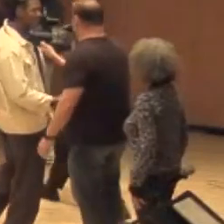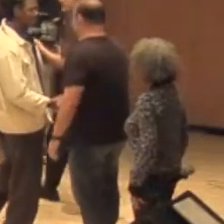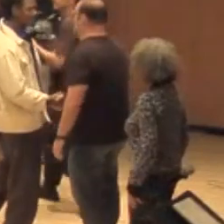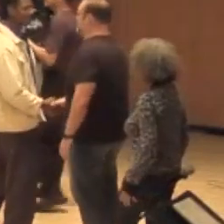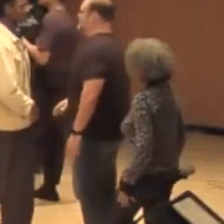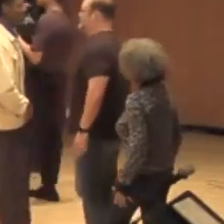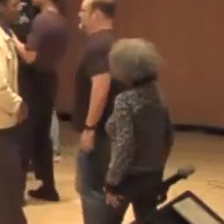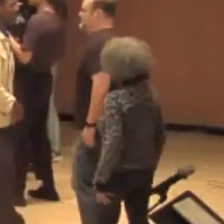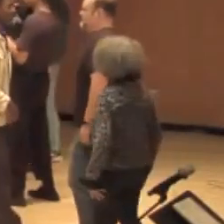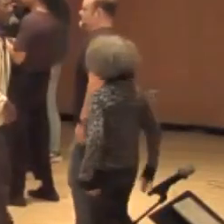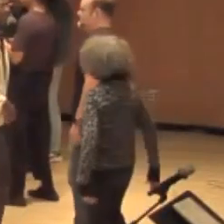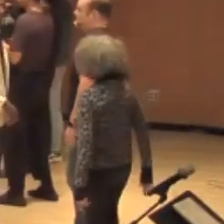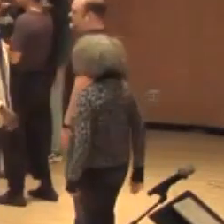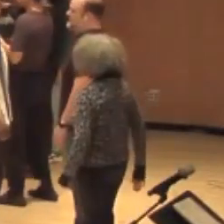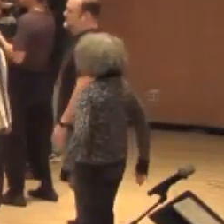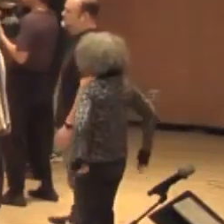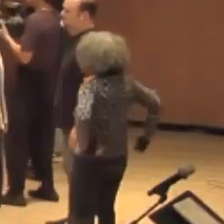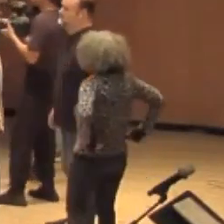go